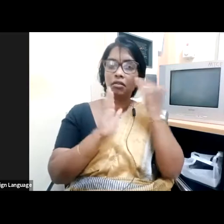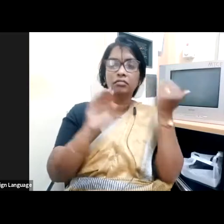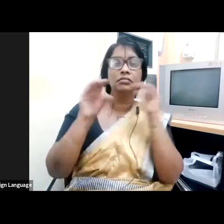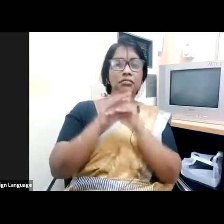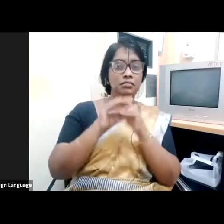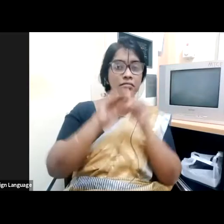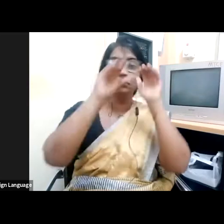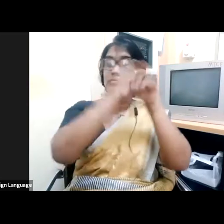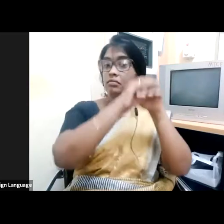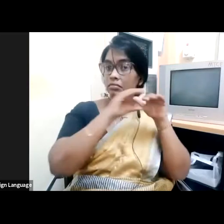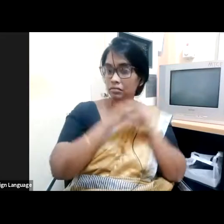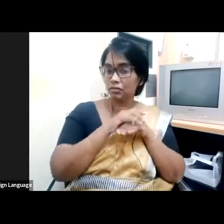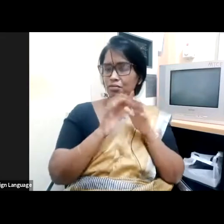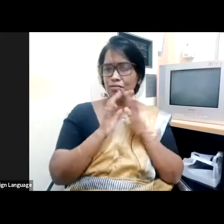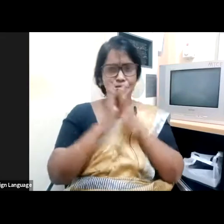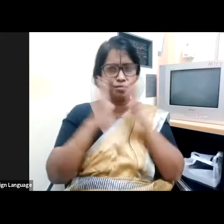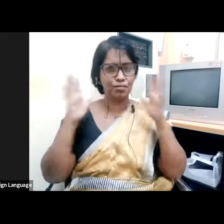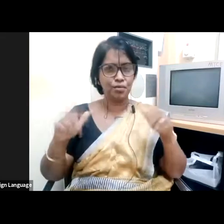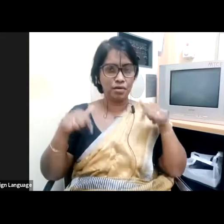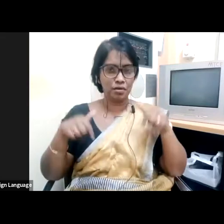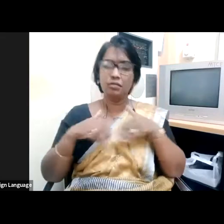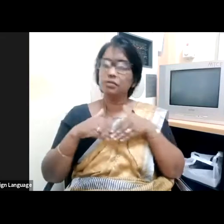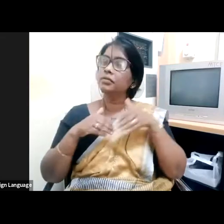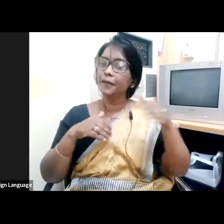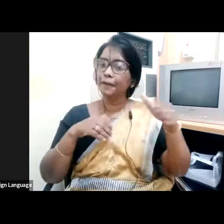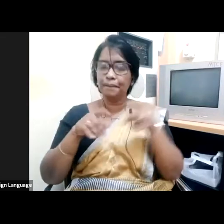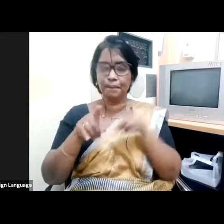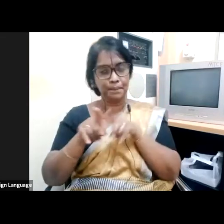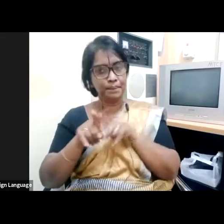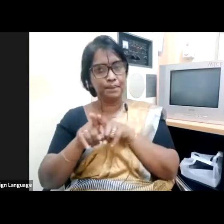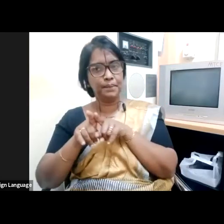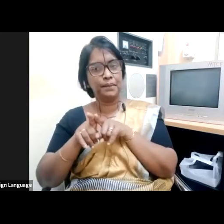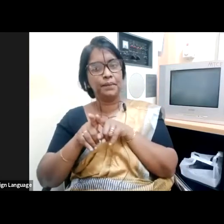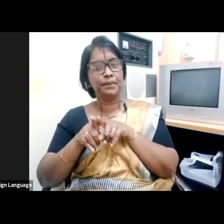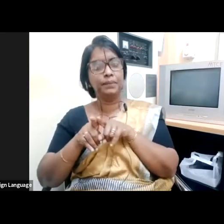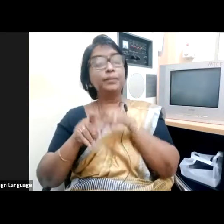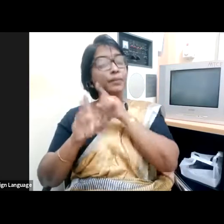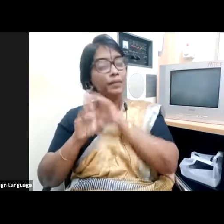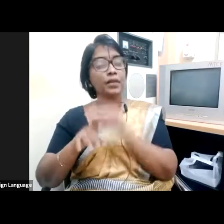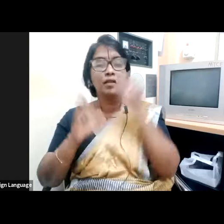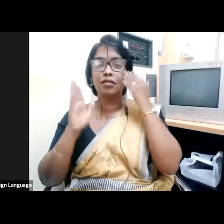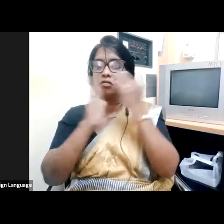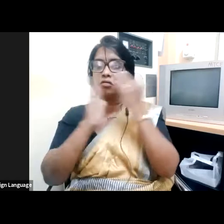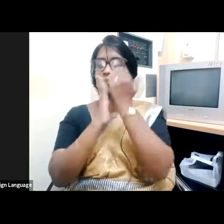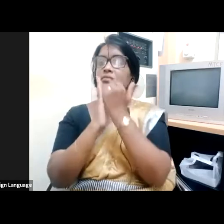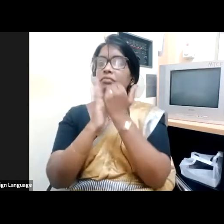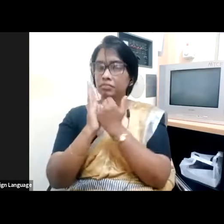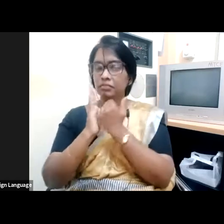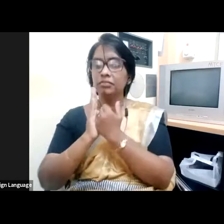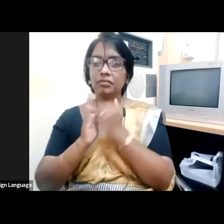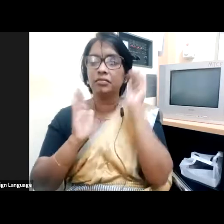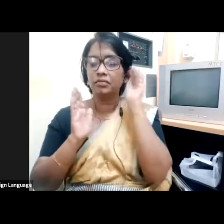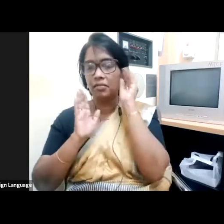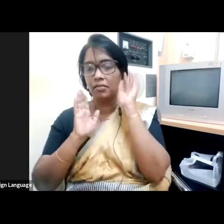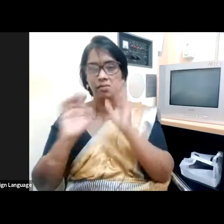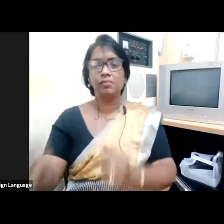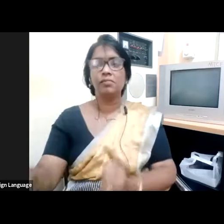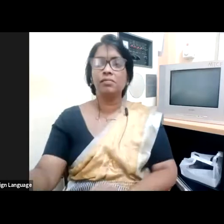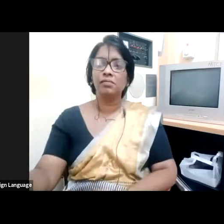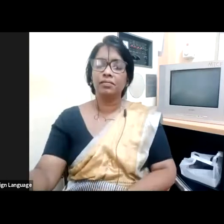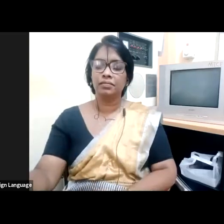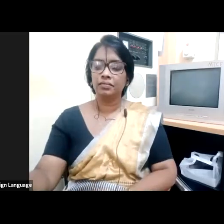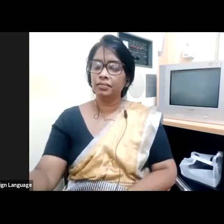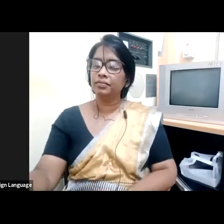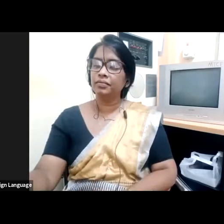general. It's important to know a few things. Women will go through 450 periods in their life. That